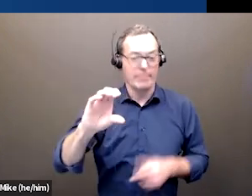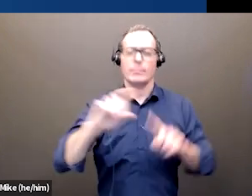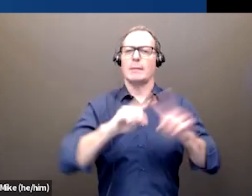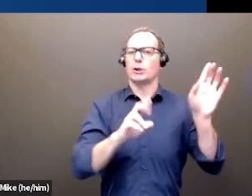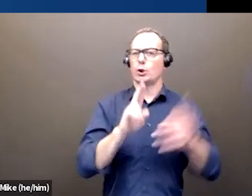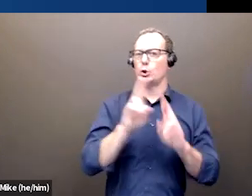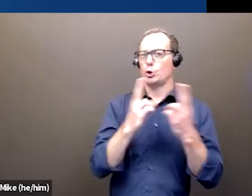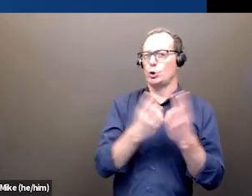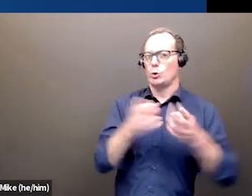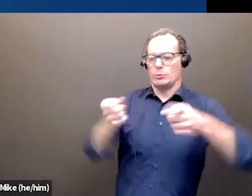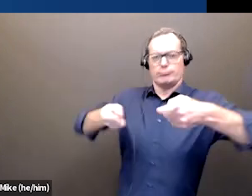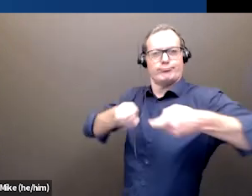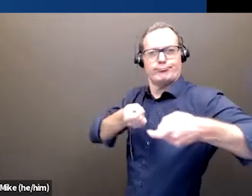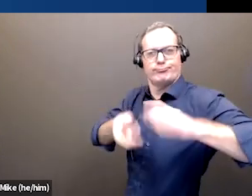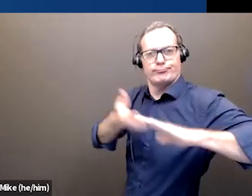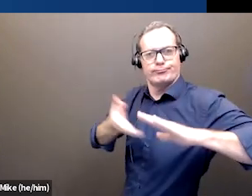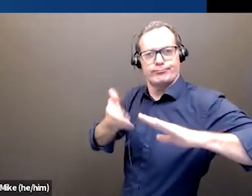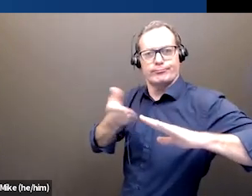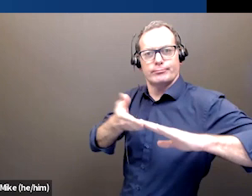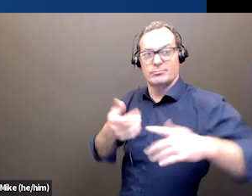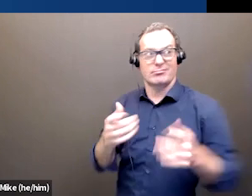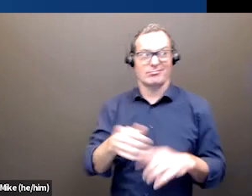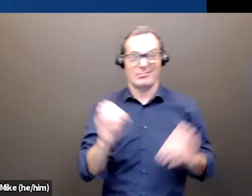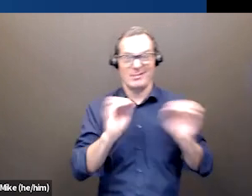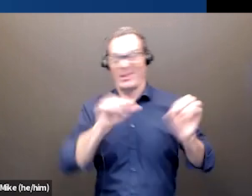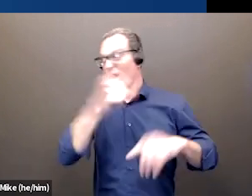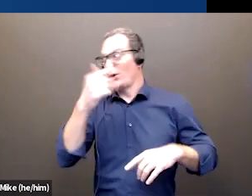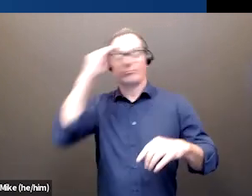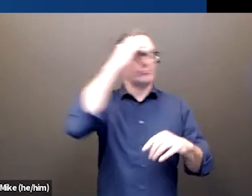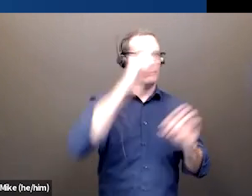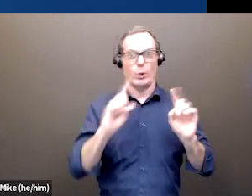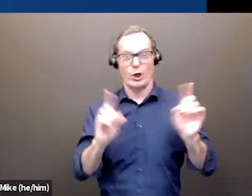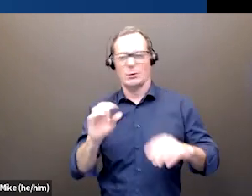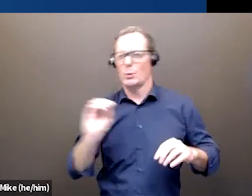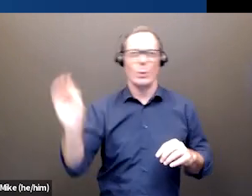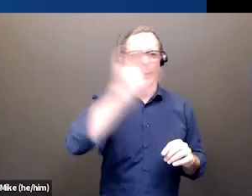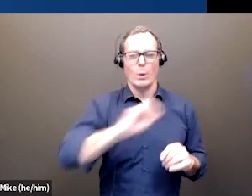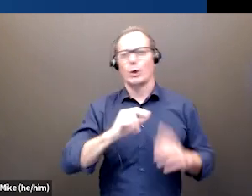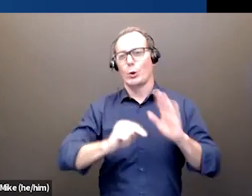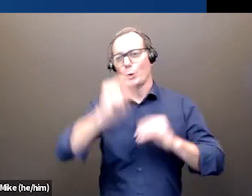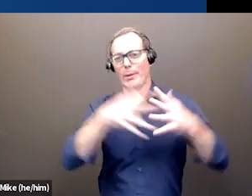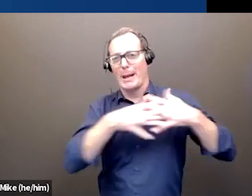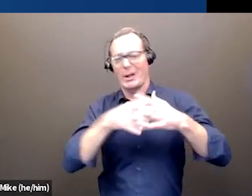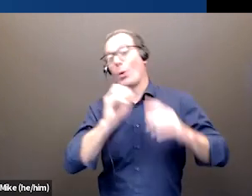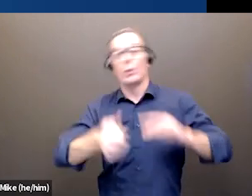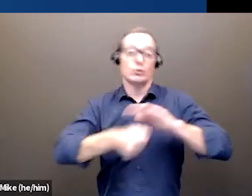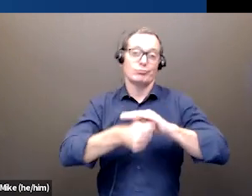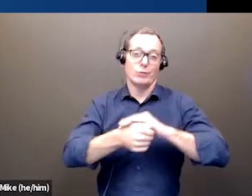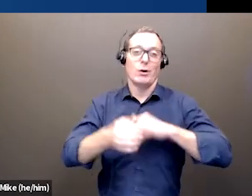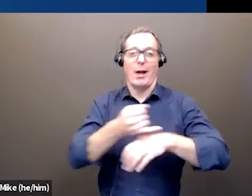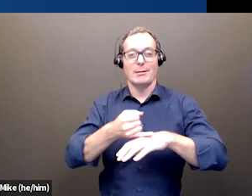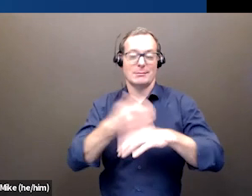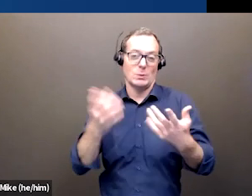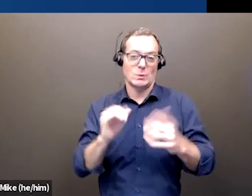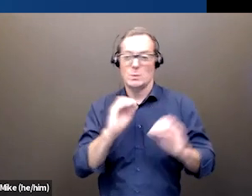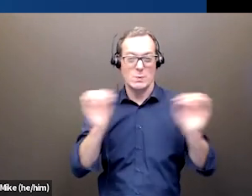nothing else like it in North America or Turtle Island. CUPW was able to convince the employer of the value of the projects